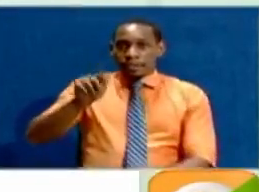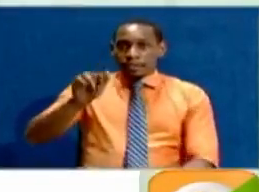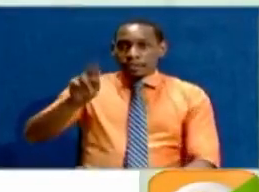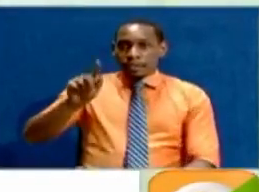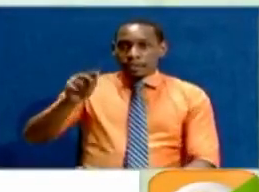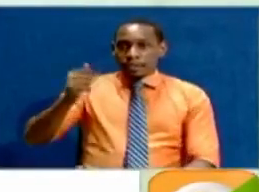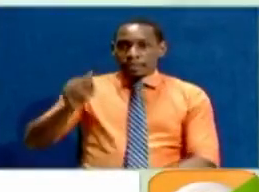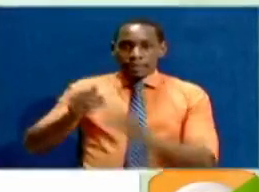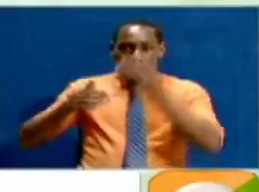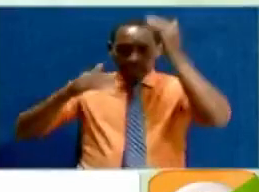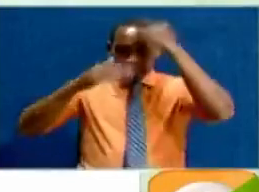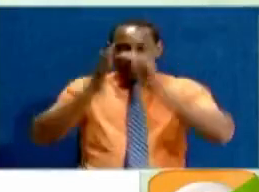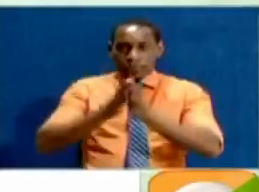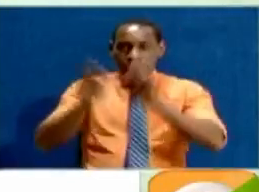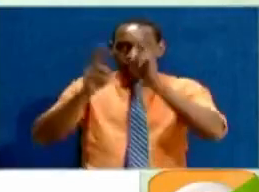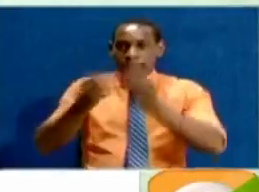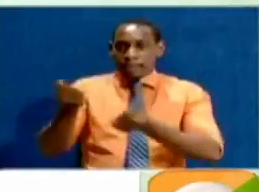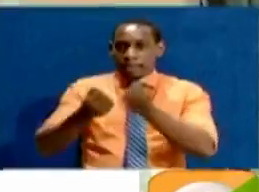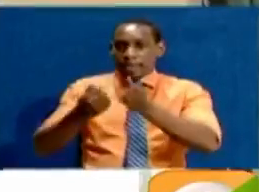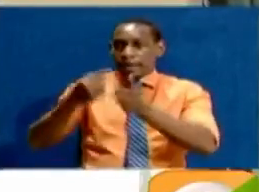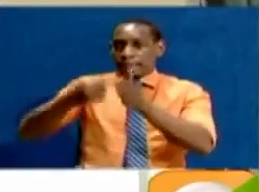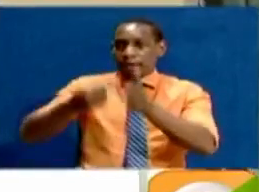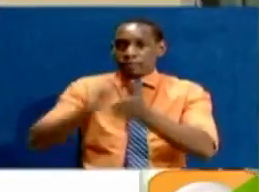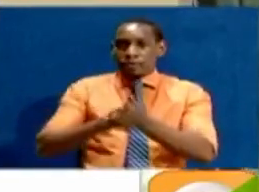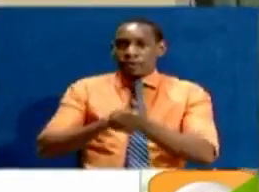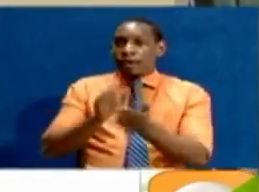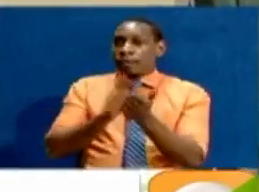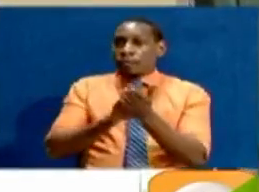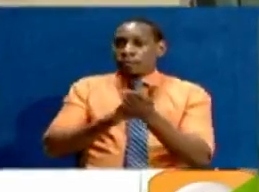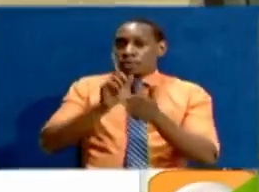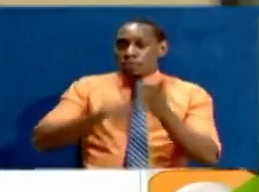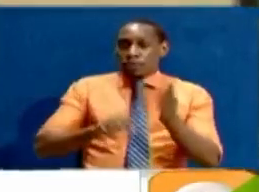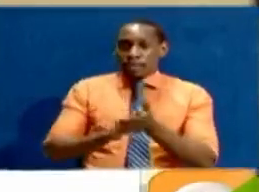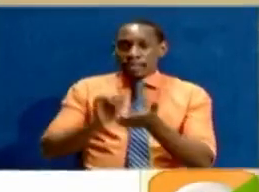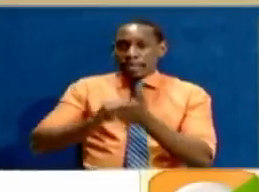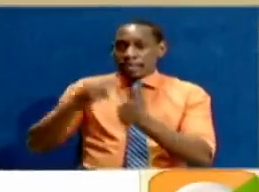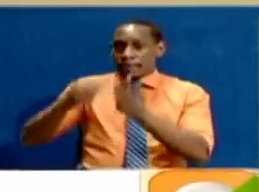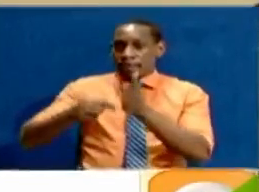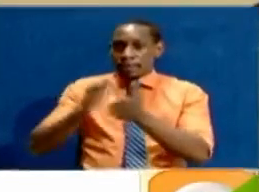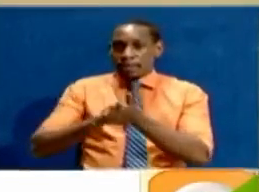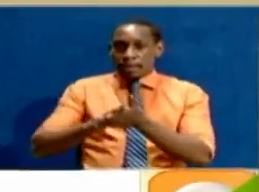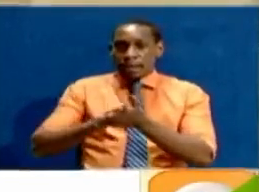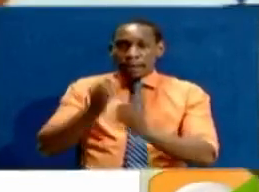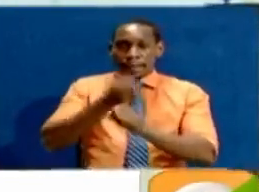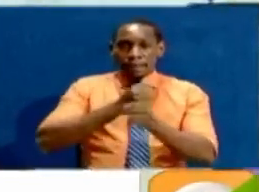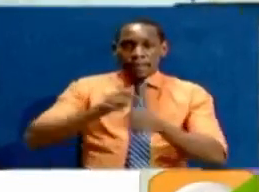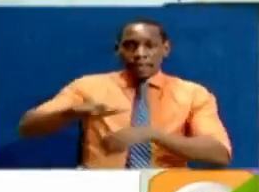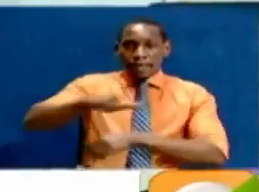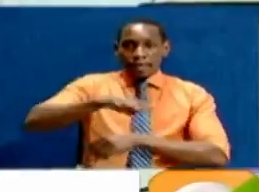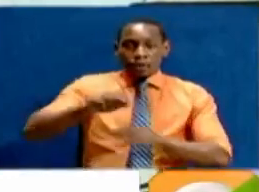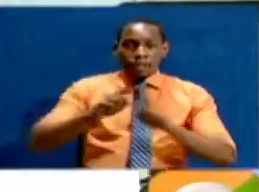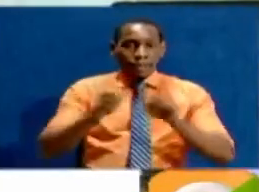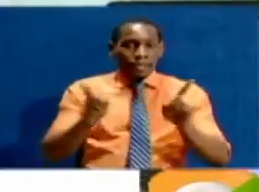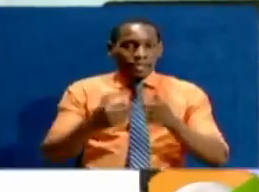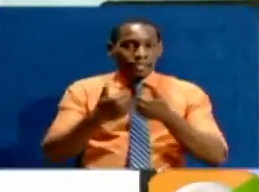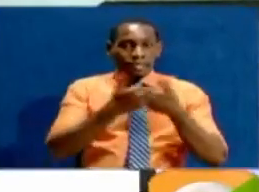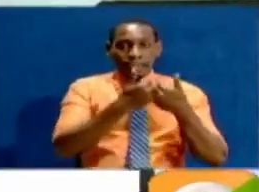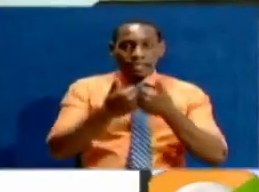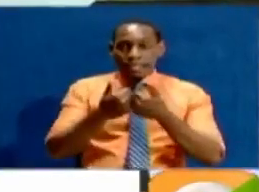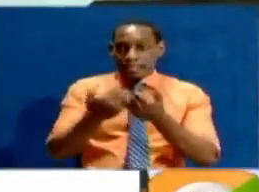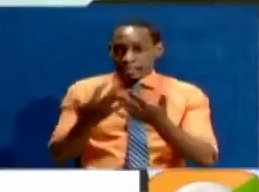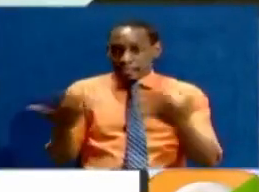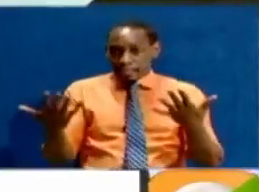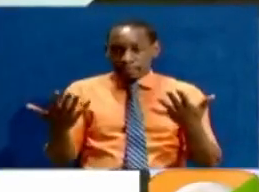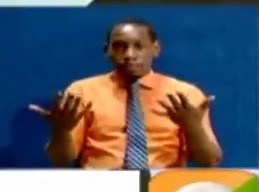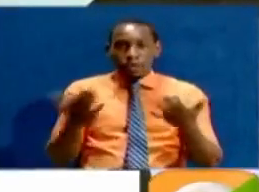and even an international car manufacturer, had proposed to make ventilators locally. But the complexity of the